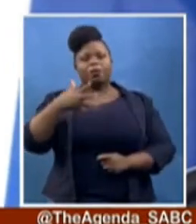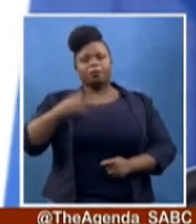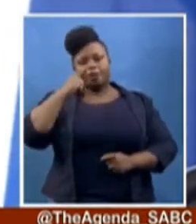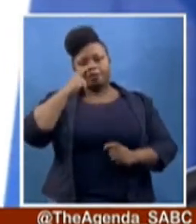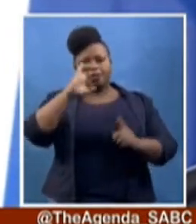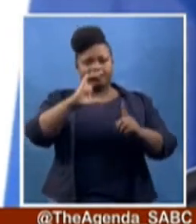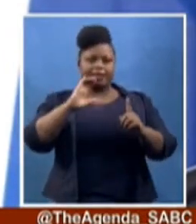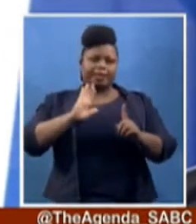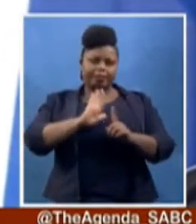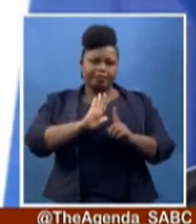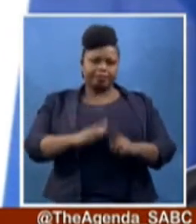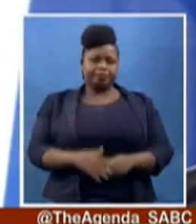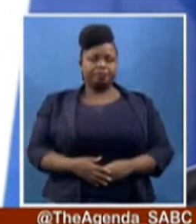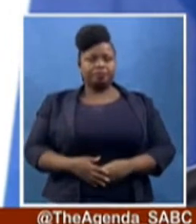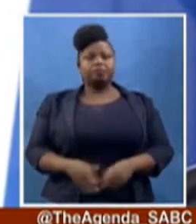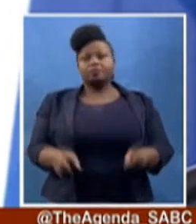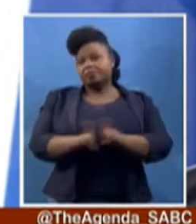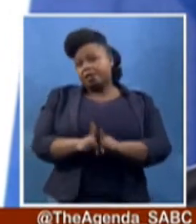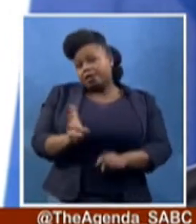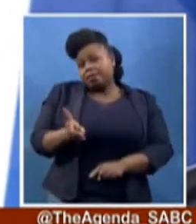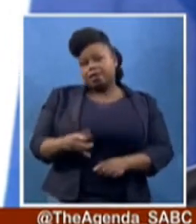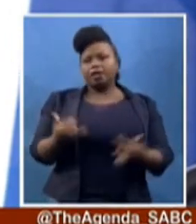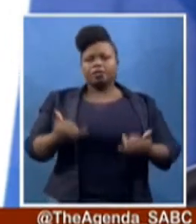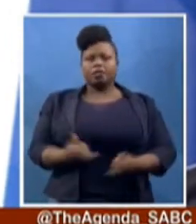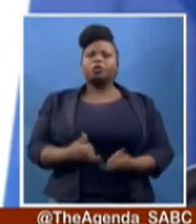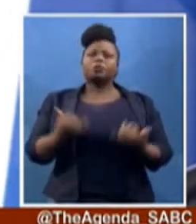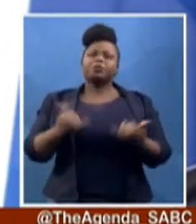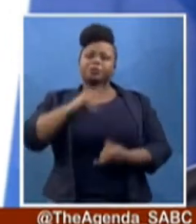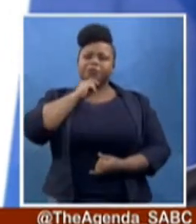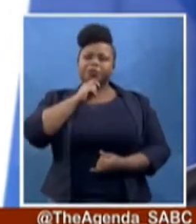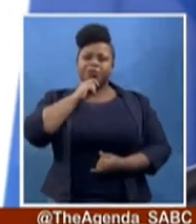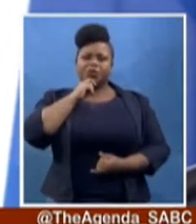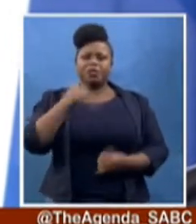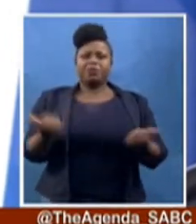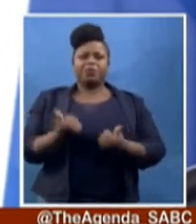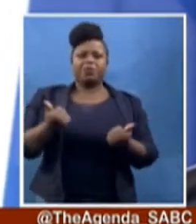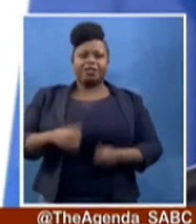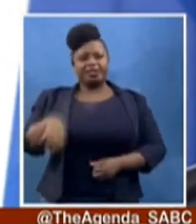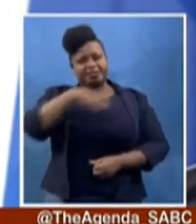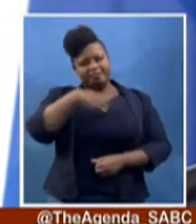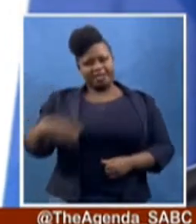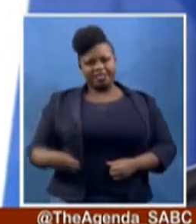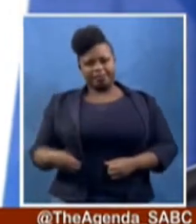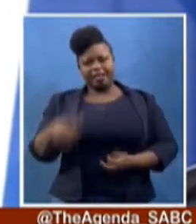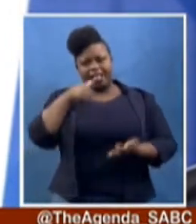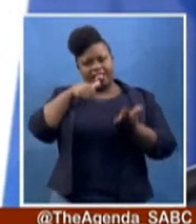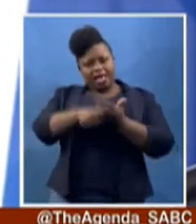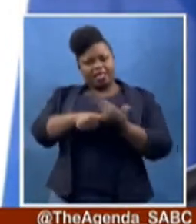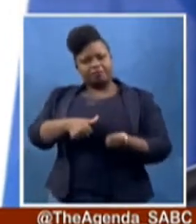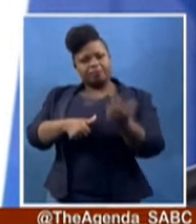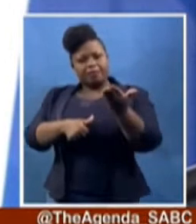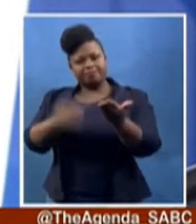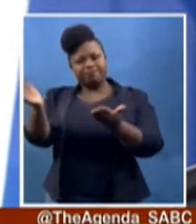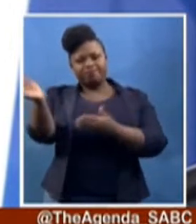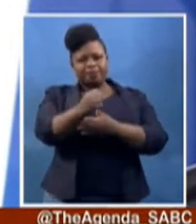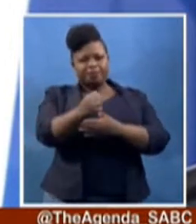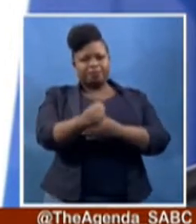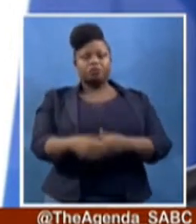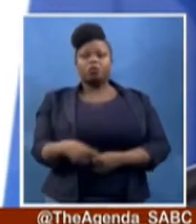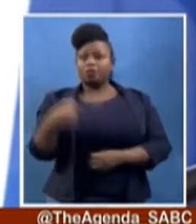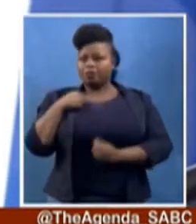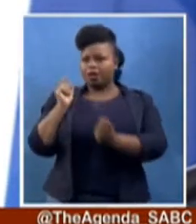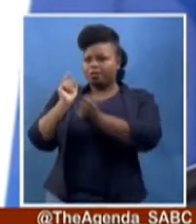Babam Babona, President Osabafile, appointment letters. Ki kopani liemu, Harilika toilet Allah